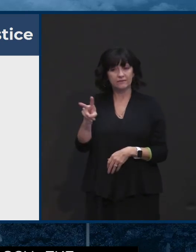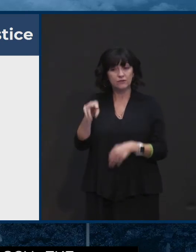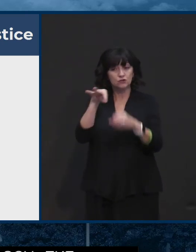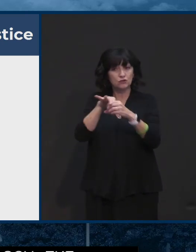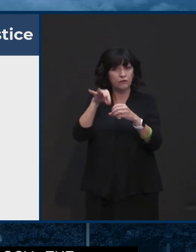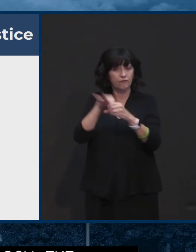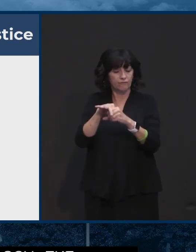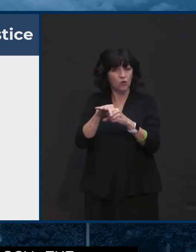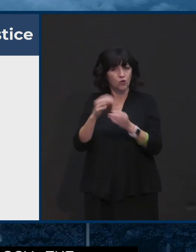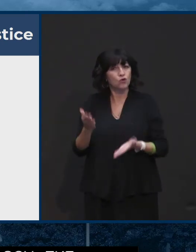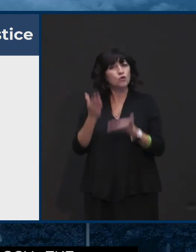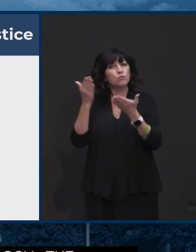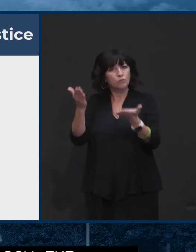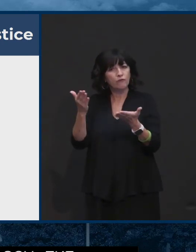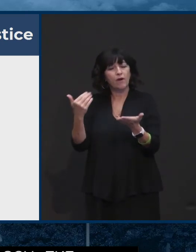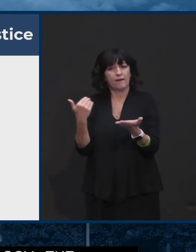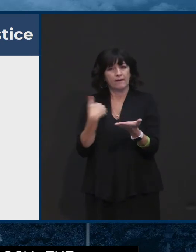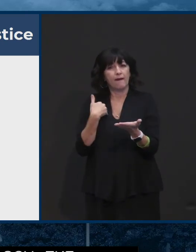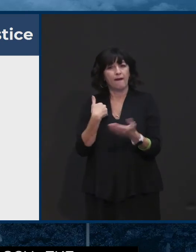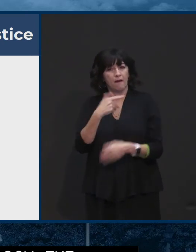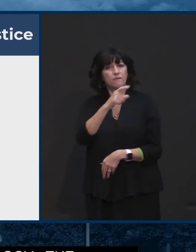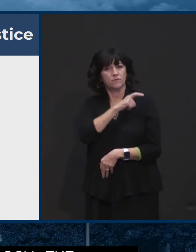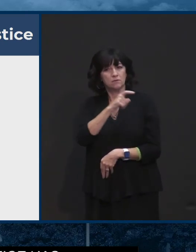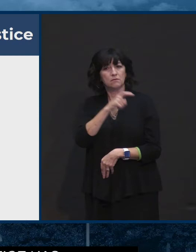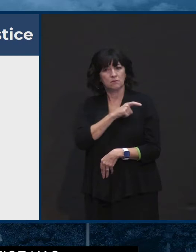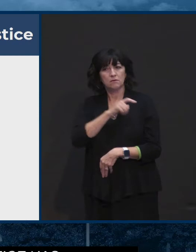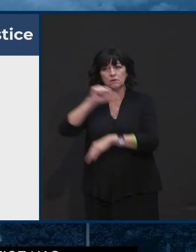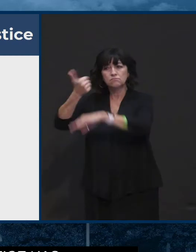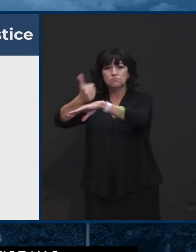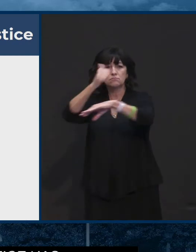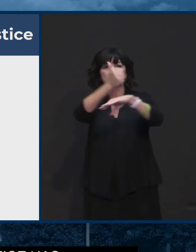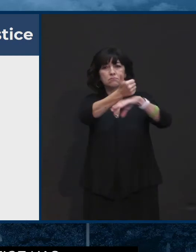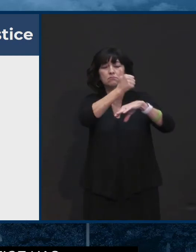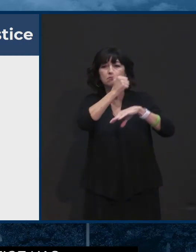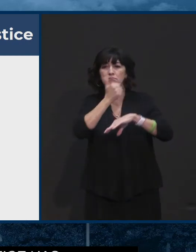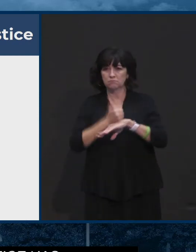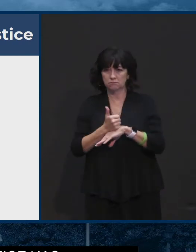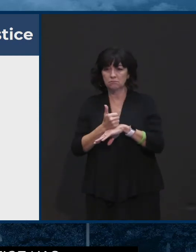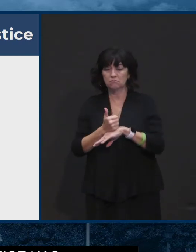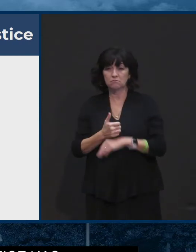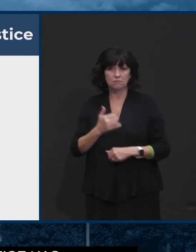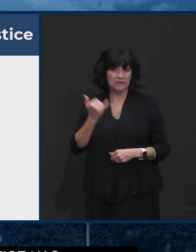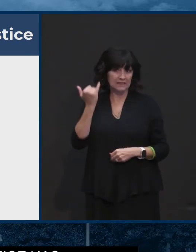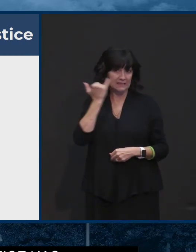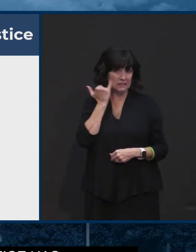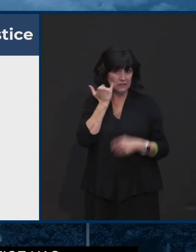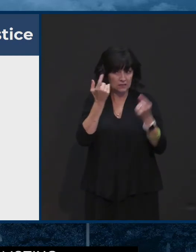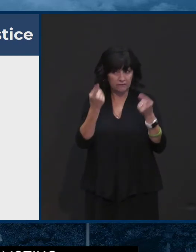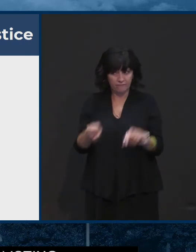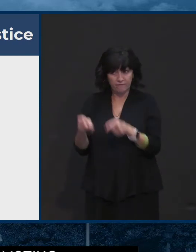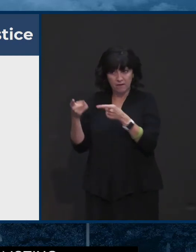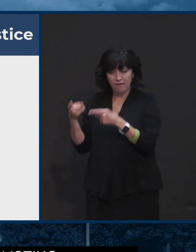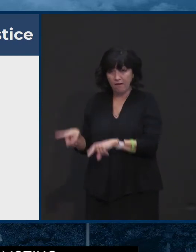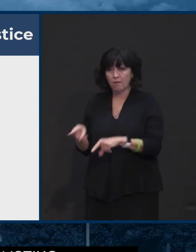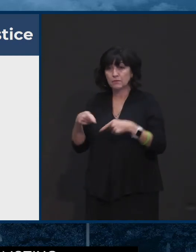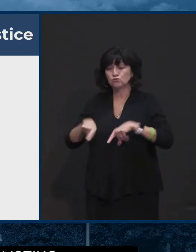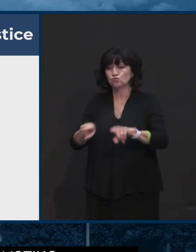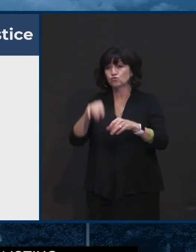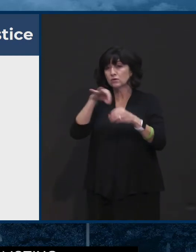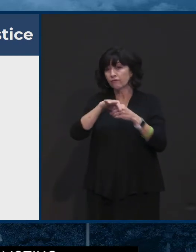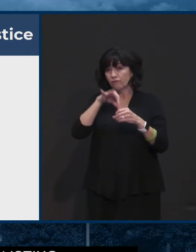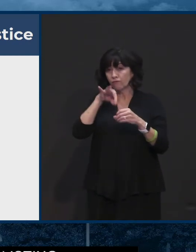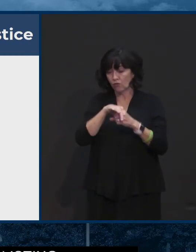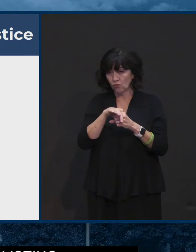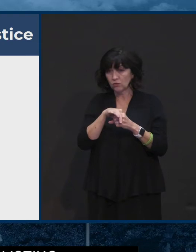provided law enforcement with written guidance listing possible offenses that could be encountered on Election Day.